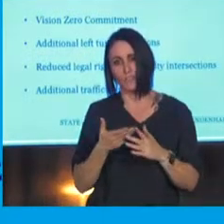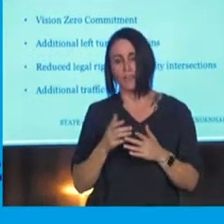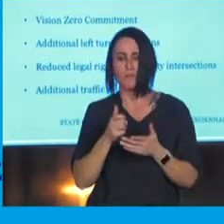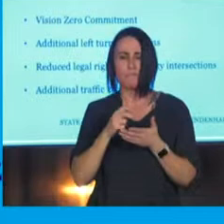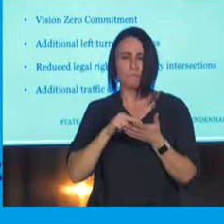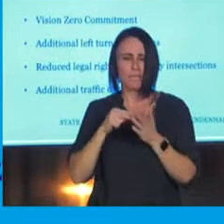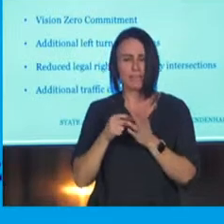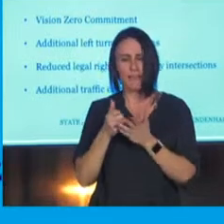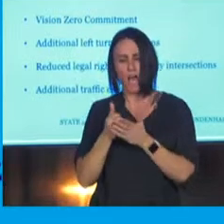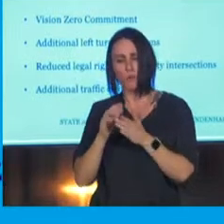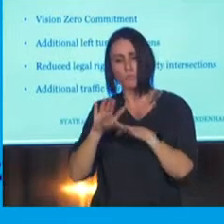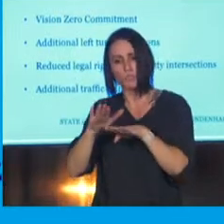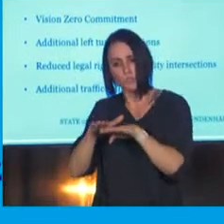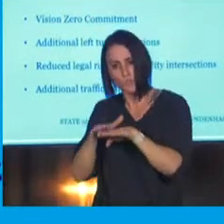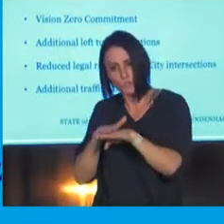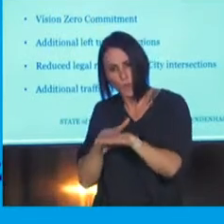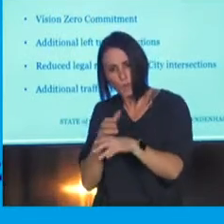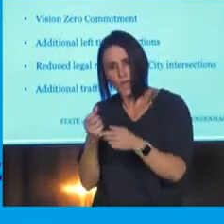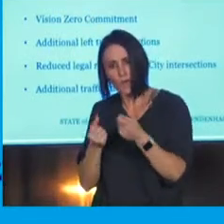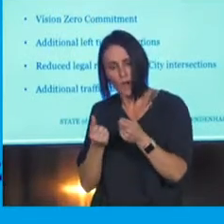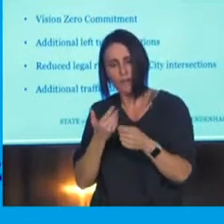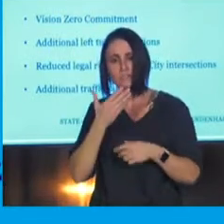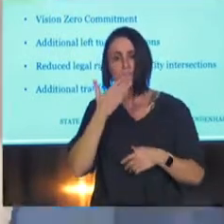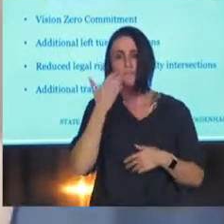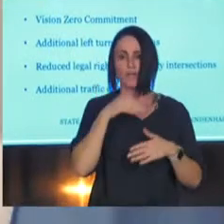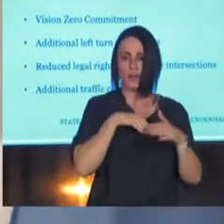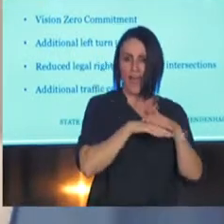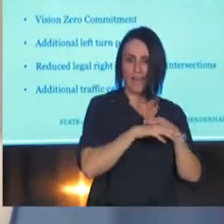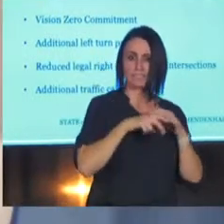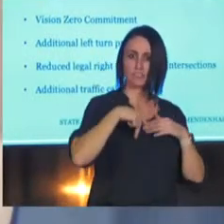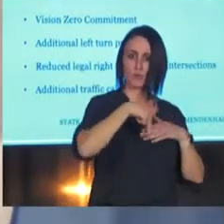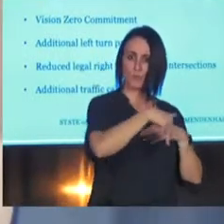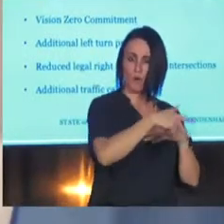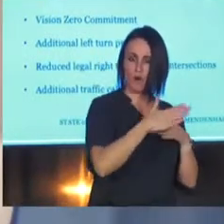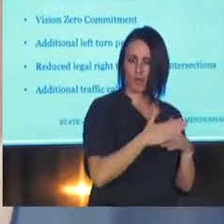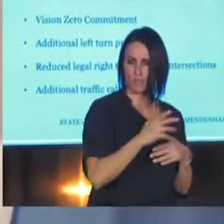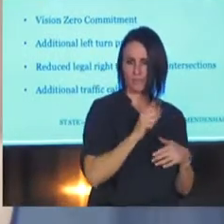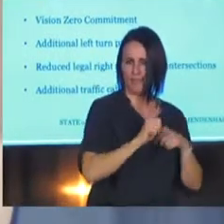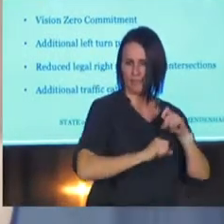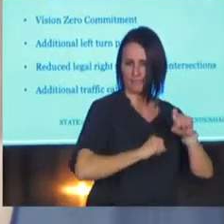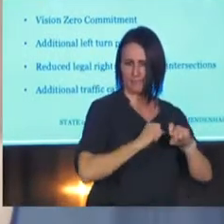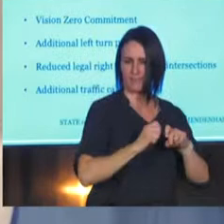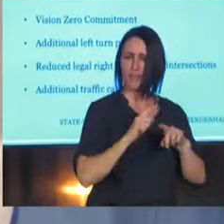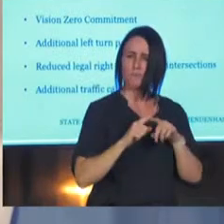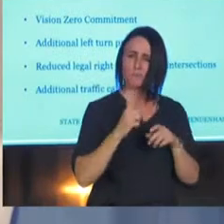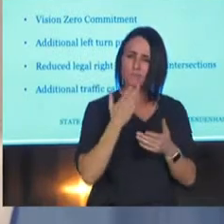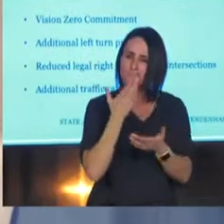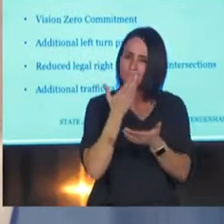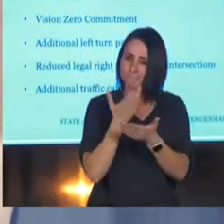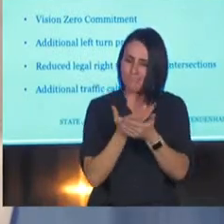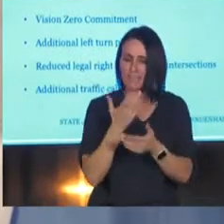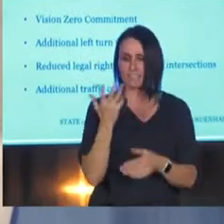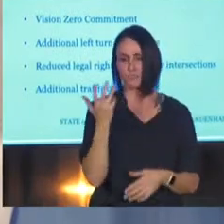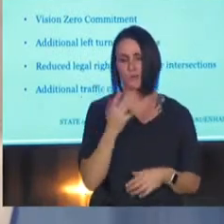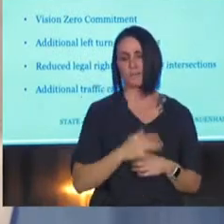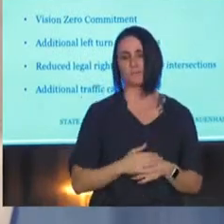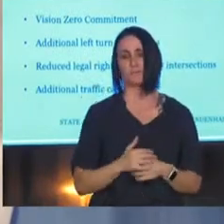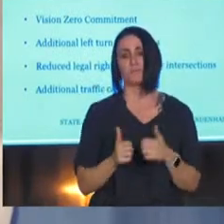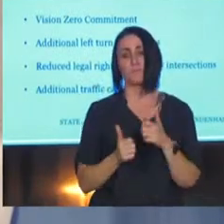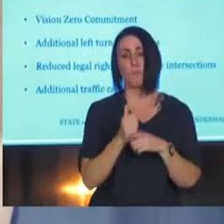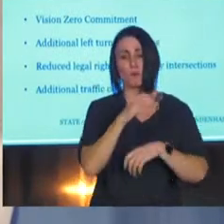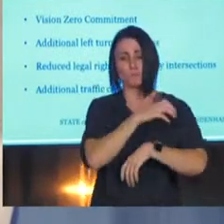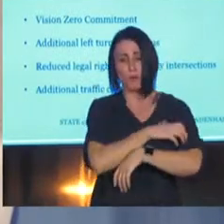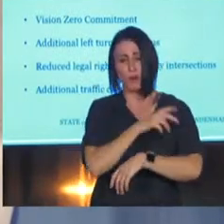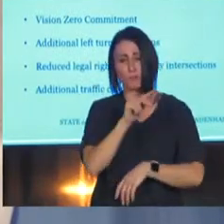cars down and provide better access for cyclists and pedestrians. But the hard fact remains, the most